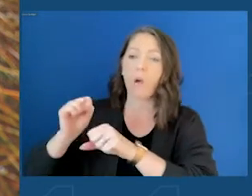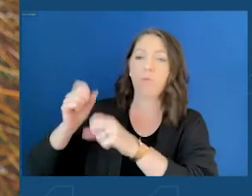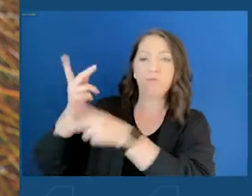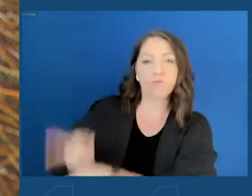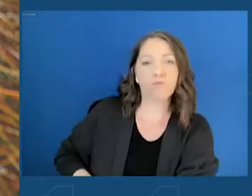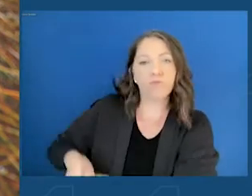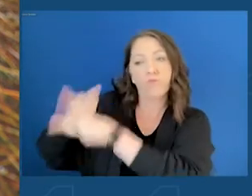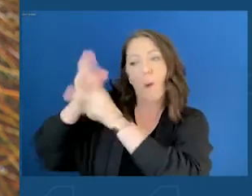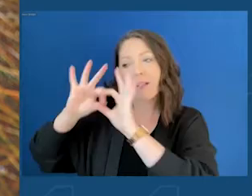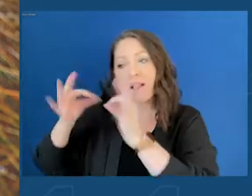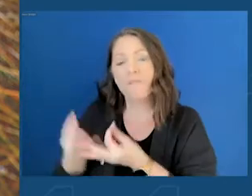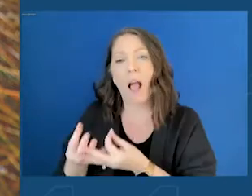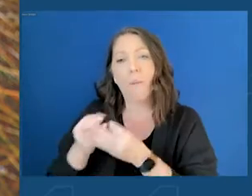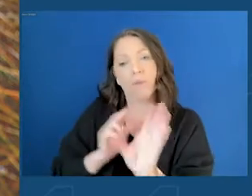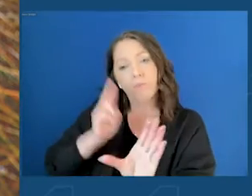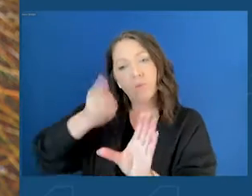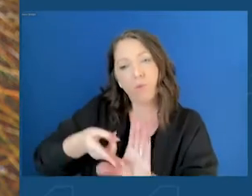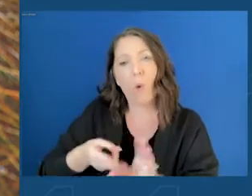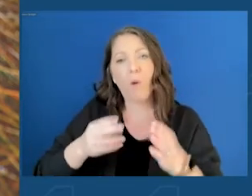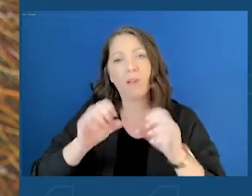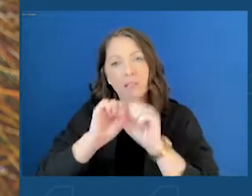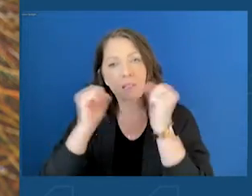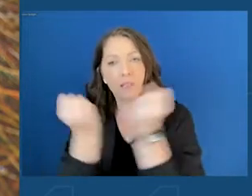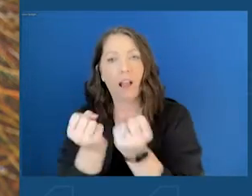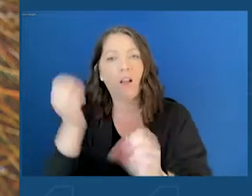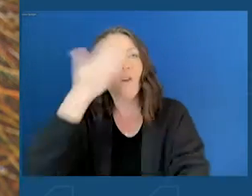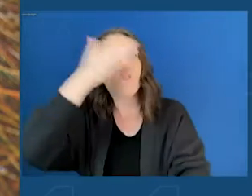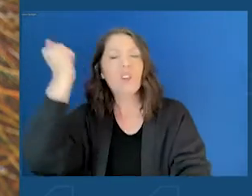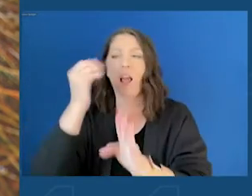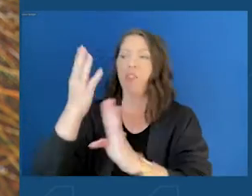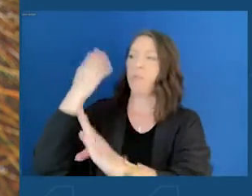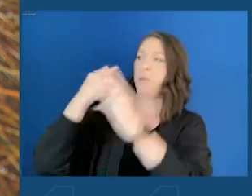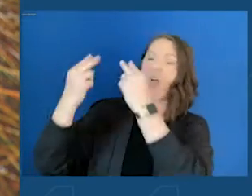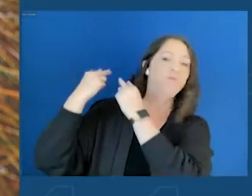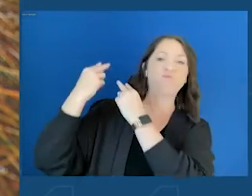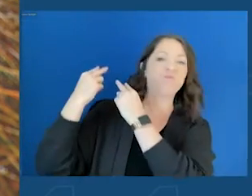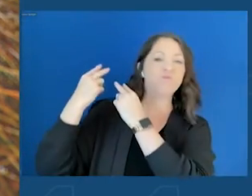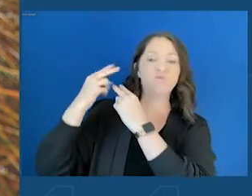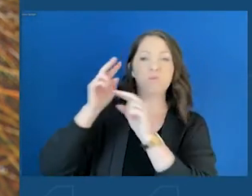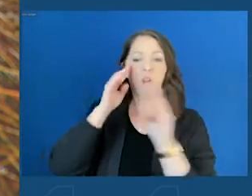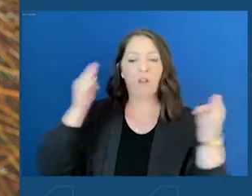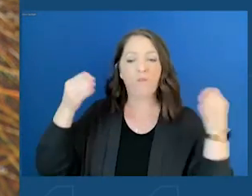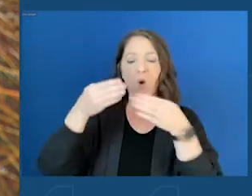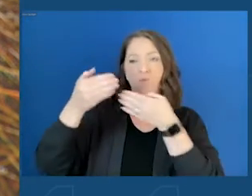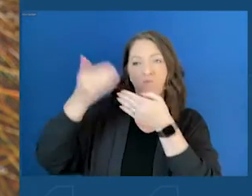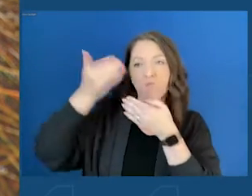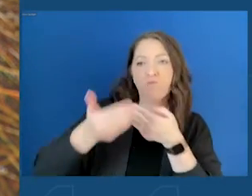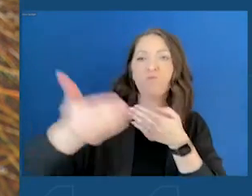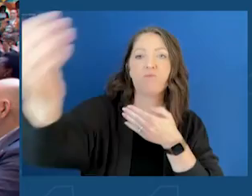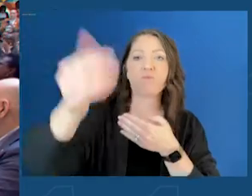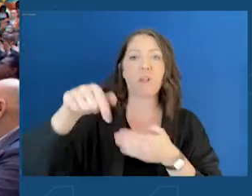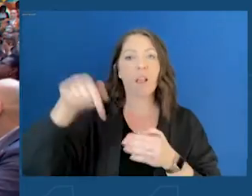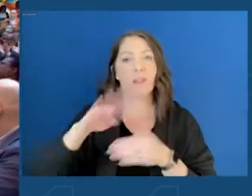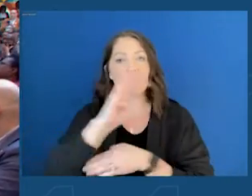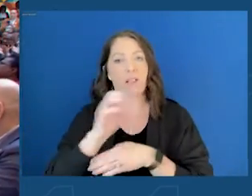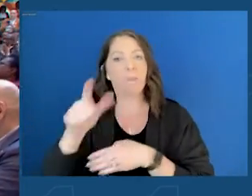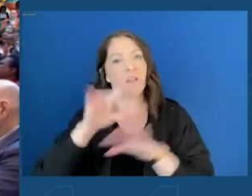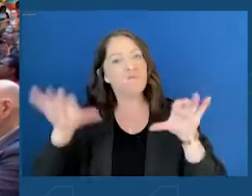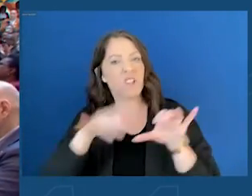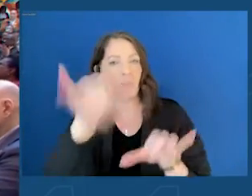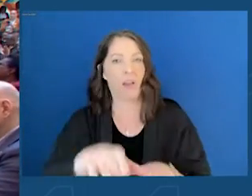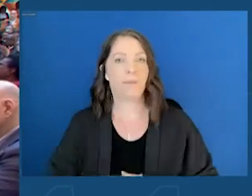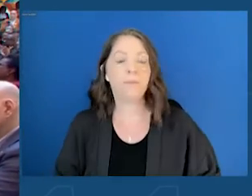of society and forget your past and only focus on your future, and that's what this bill does.